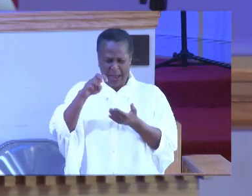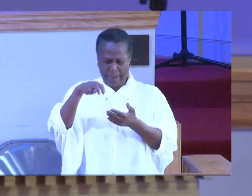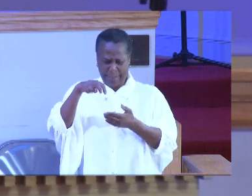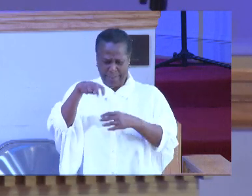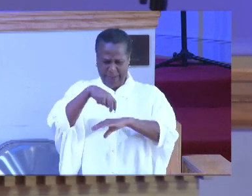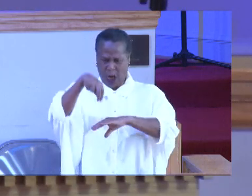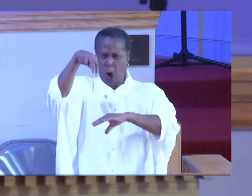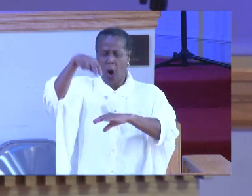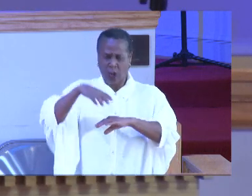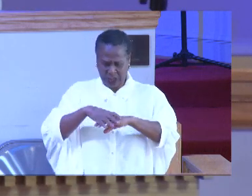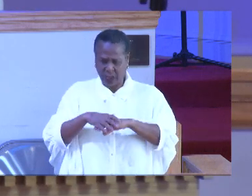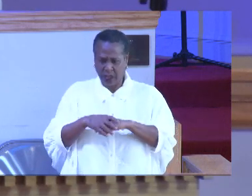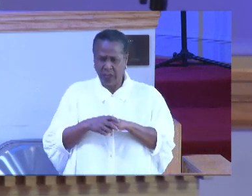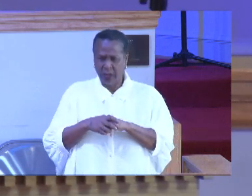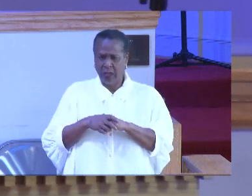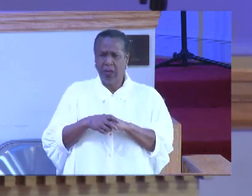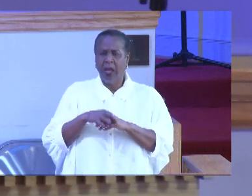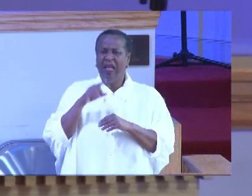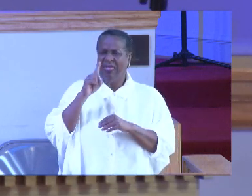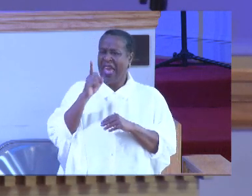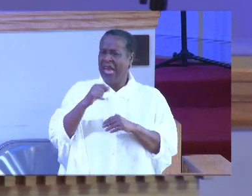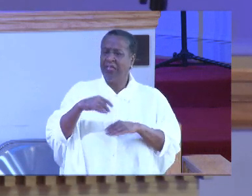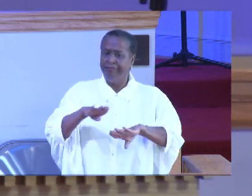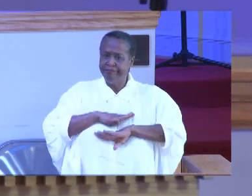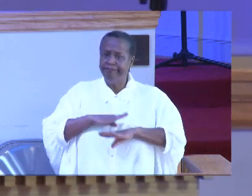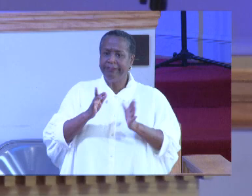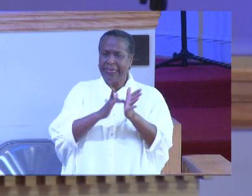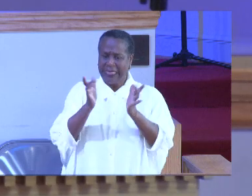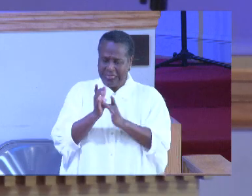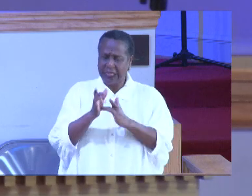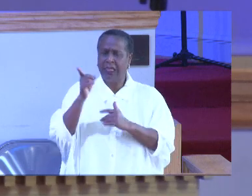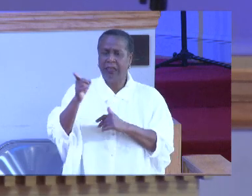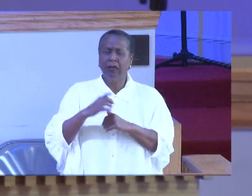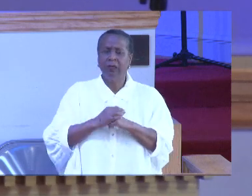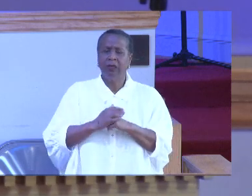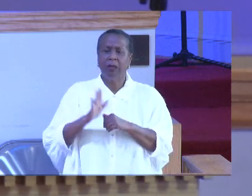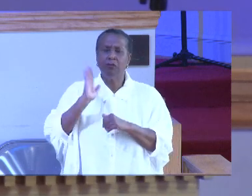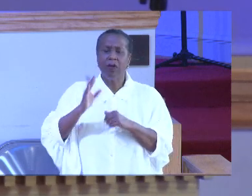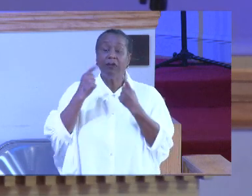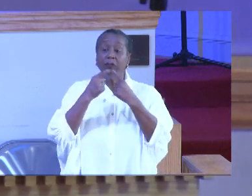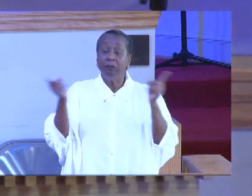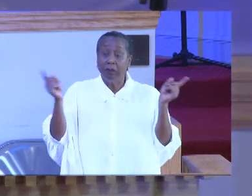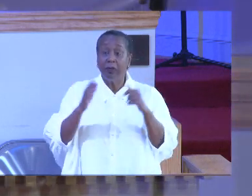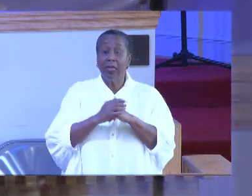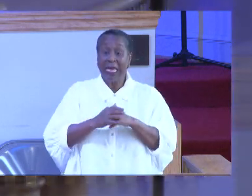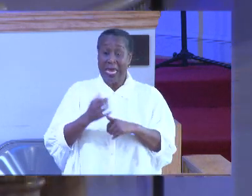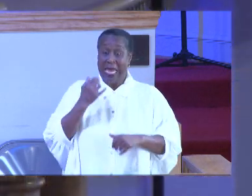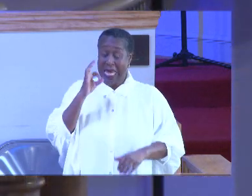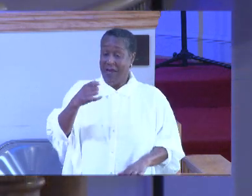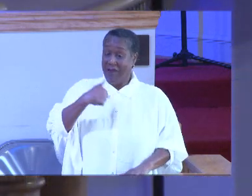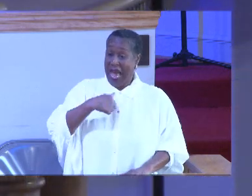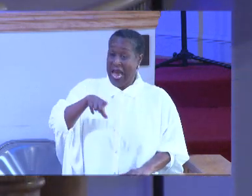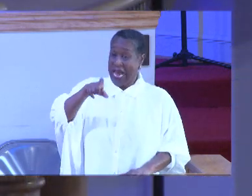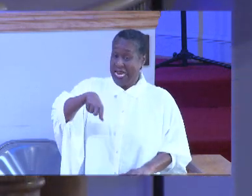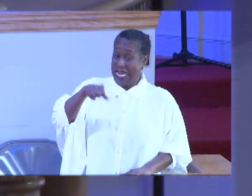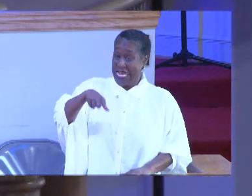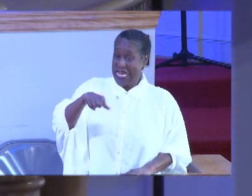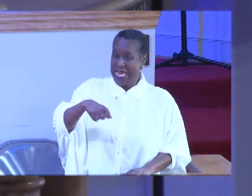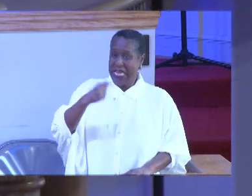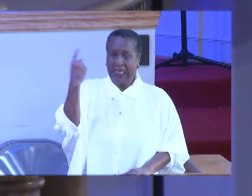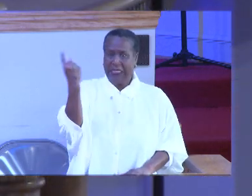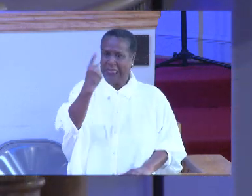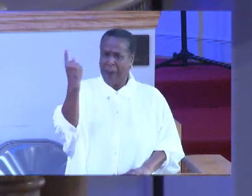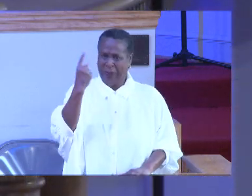be a fulfillment of one of Jesus's previous proclamations, that if I leave,